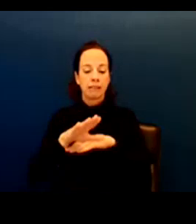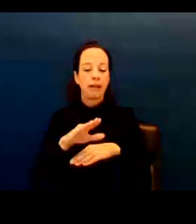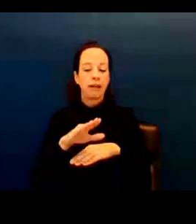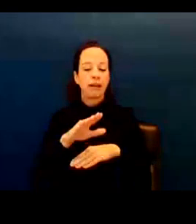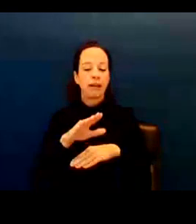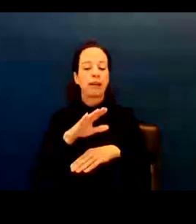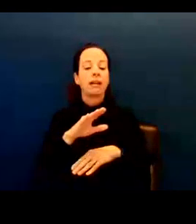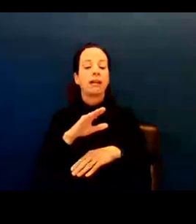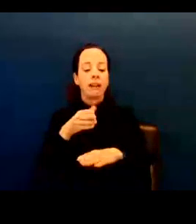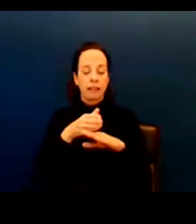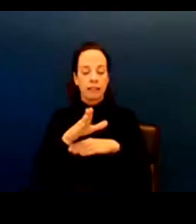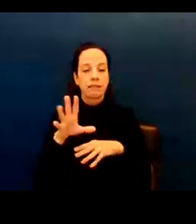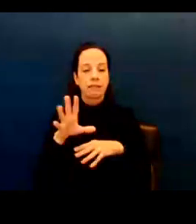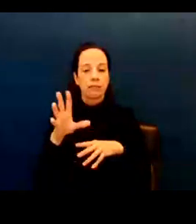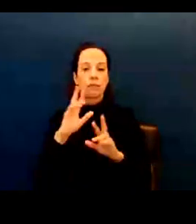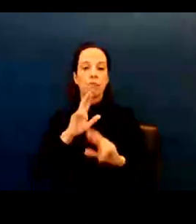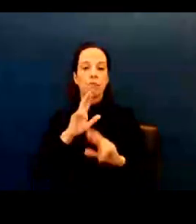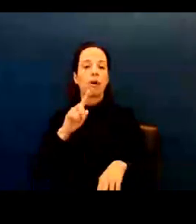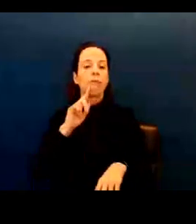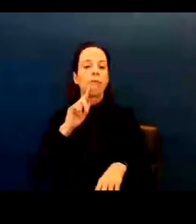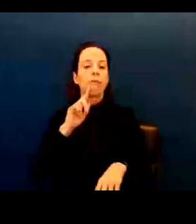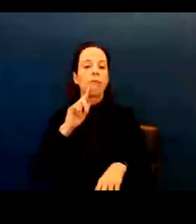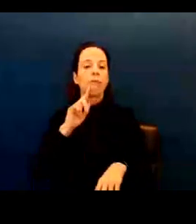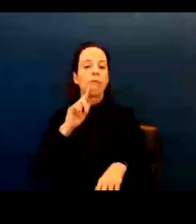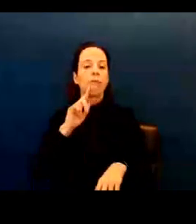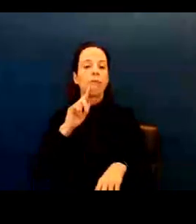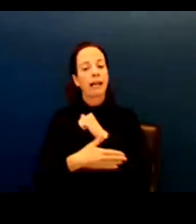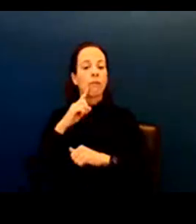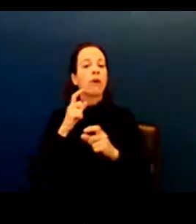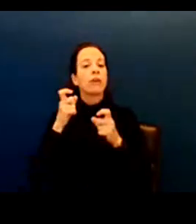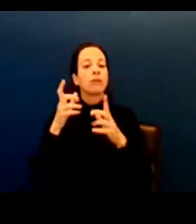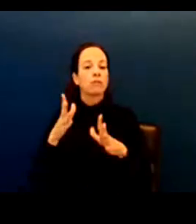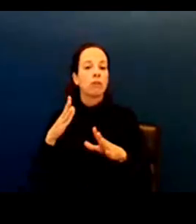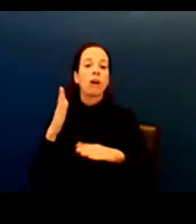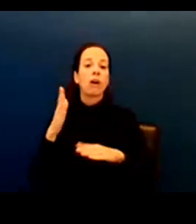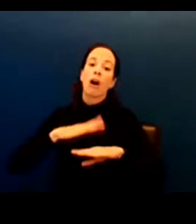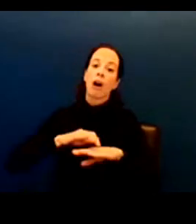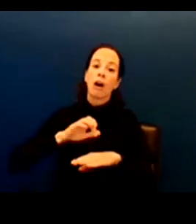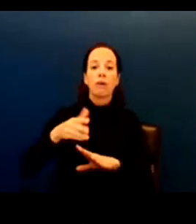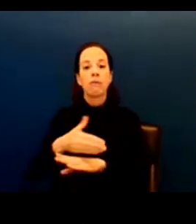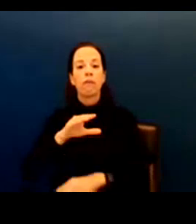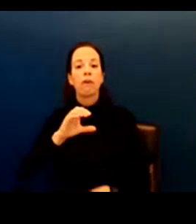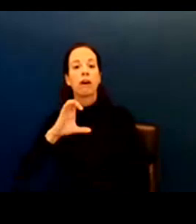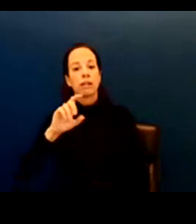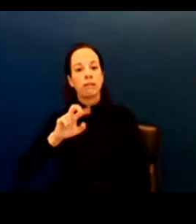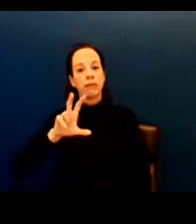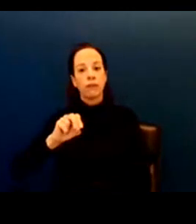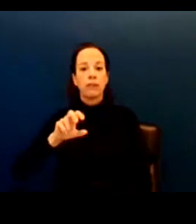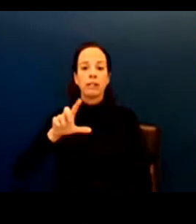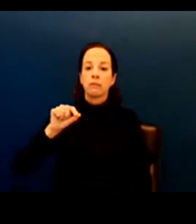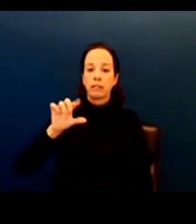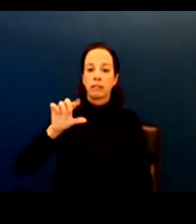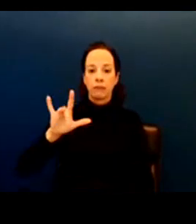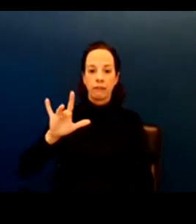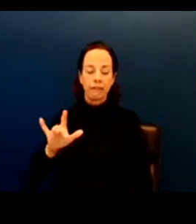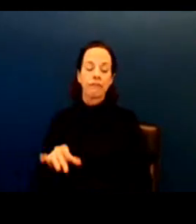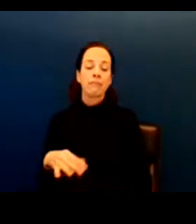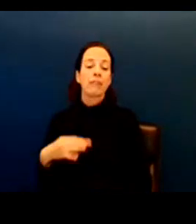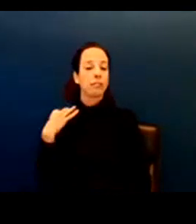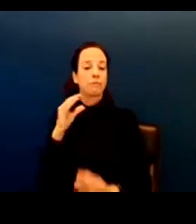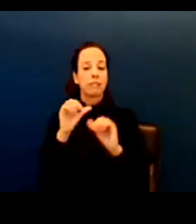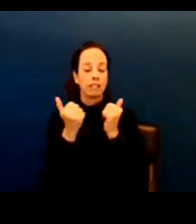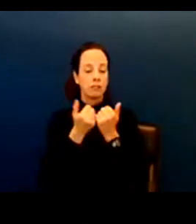eligible cities and county to the Controller on or by October 30th, 2025. Eligible agencies